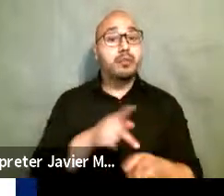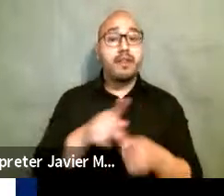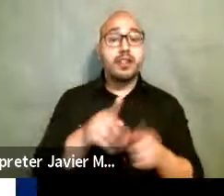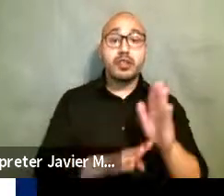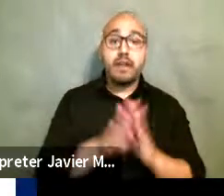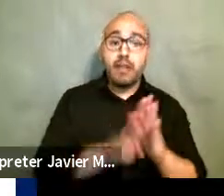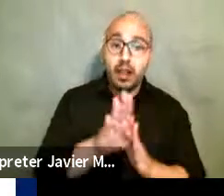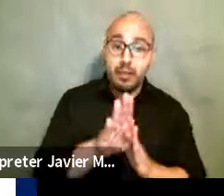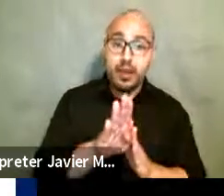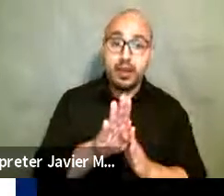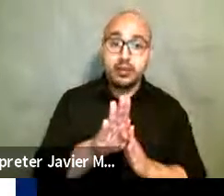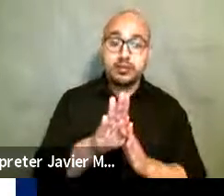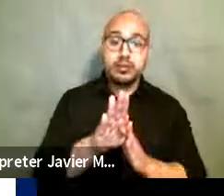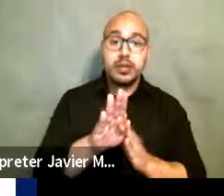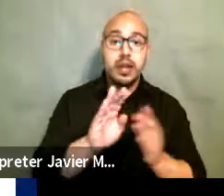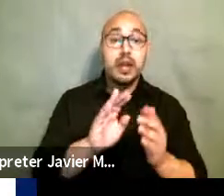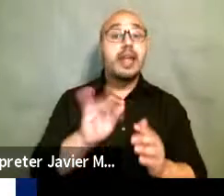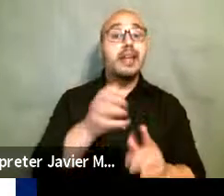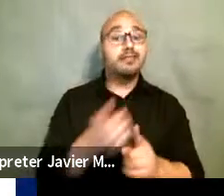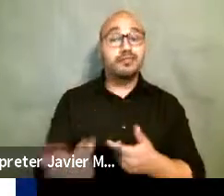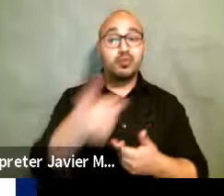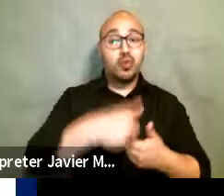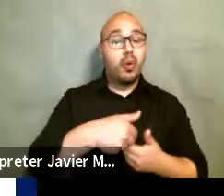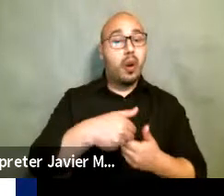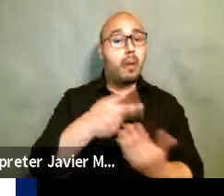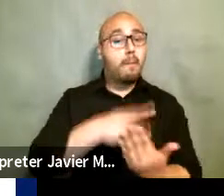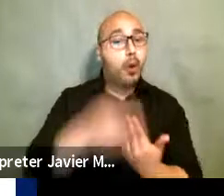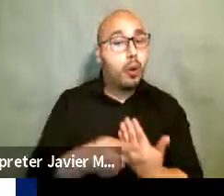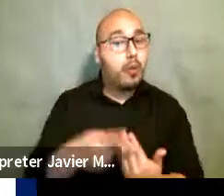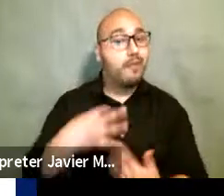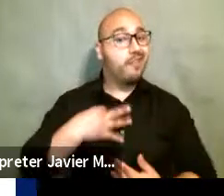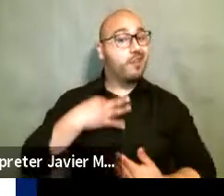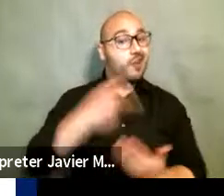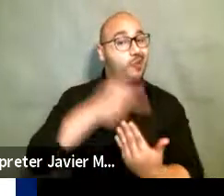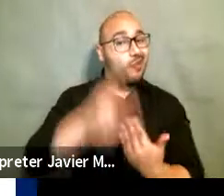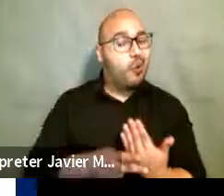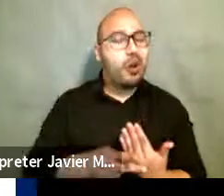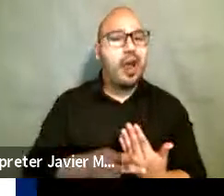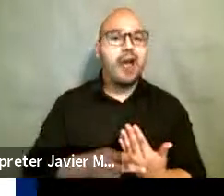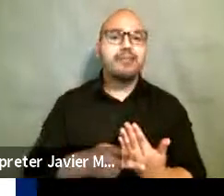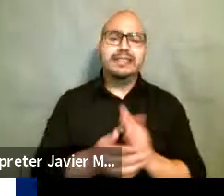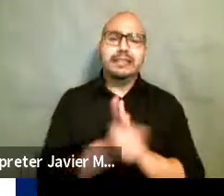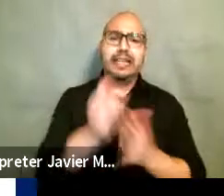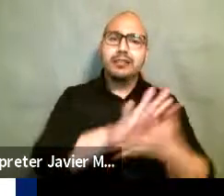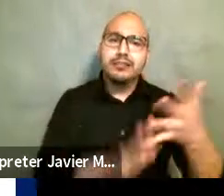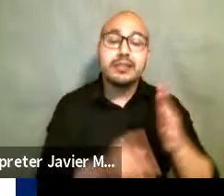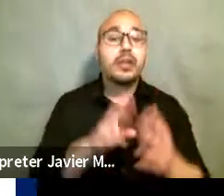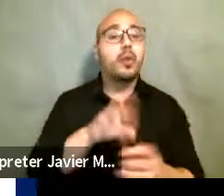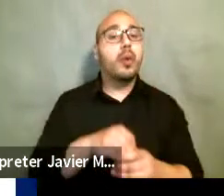development. By joining this program and volunteering with this program, you gain an array of skills, including public